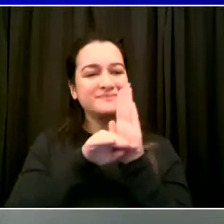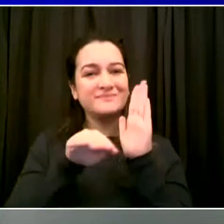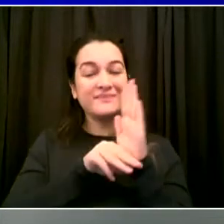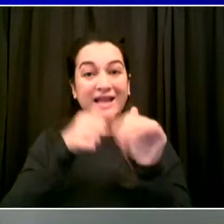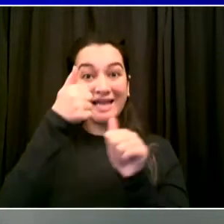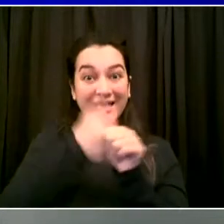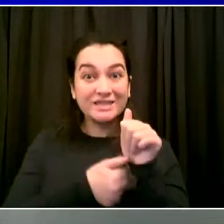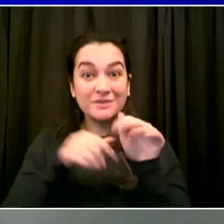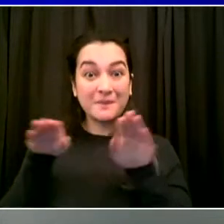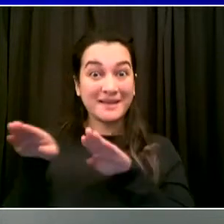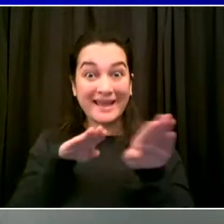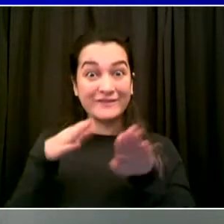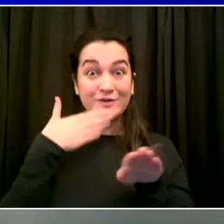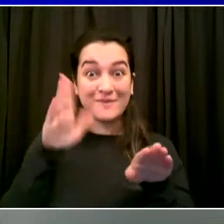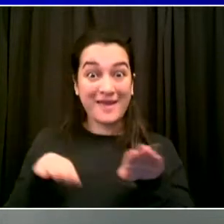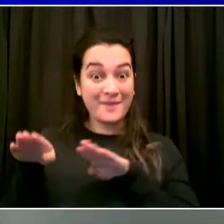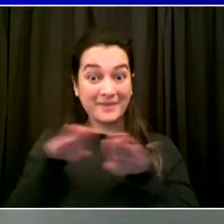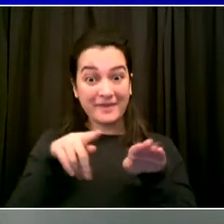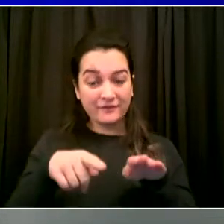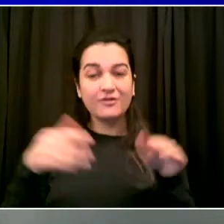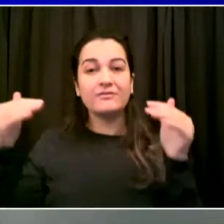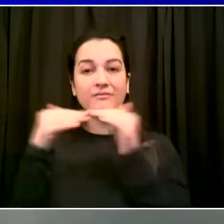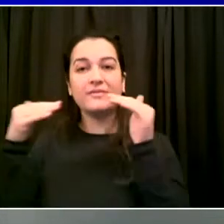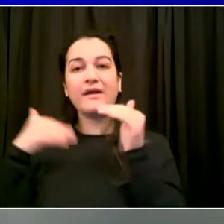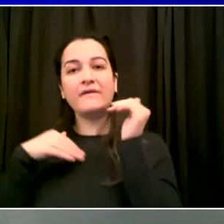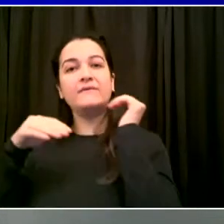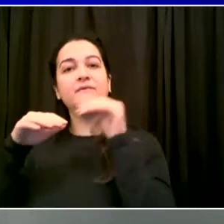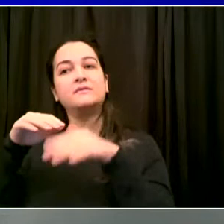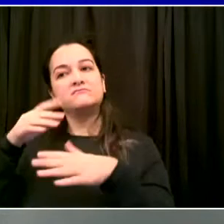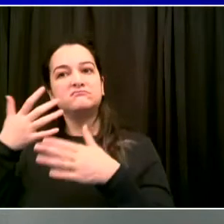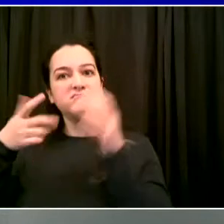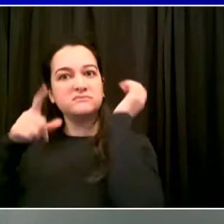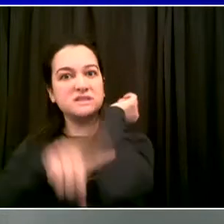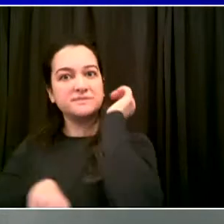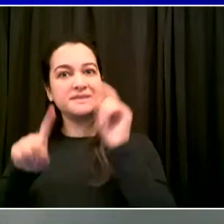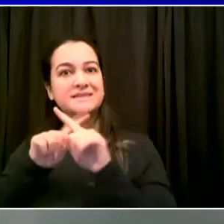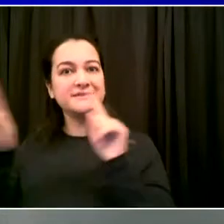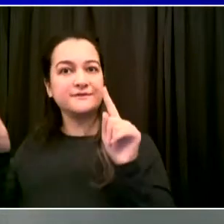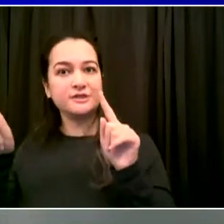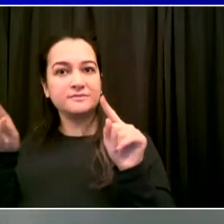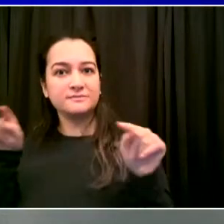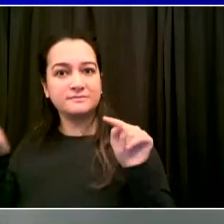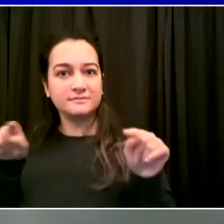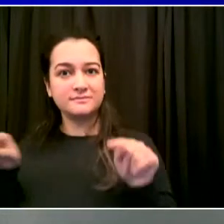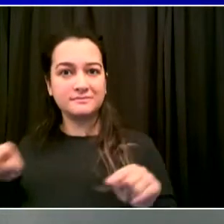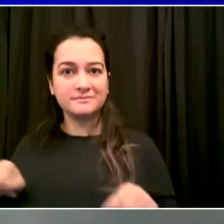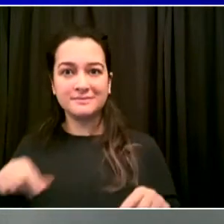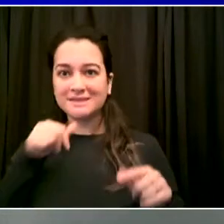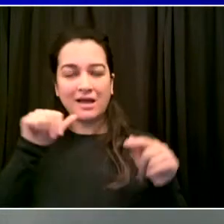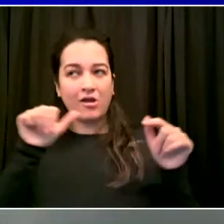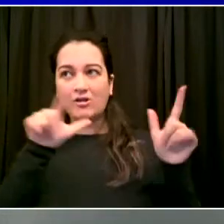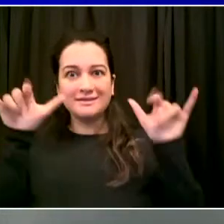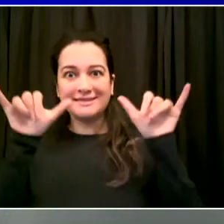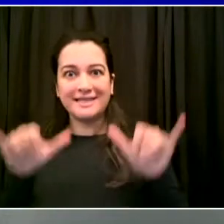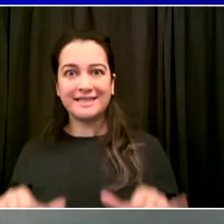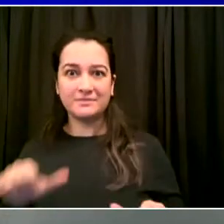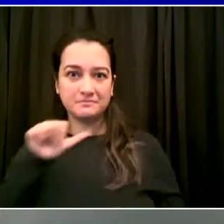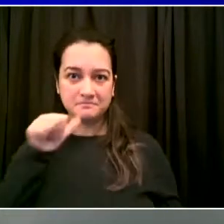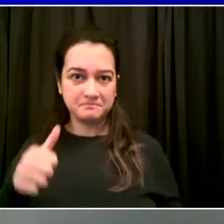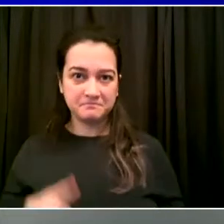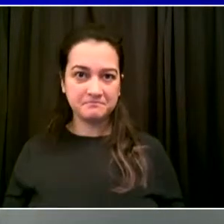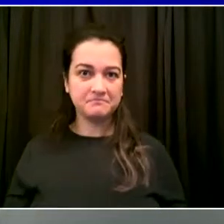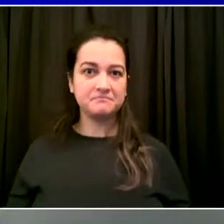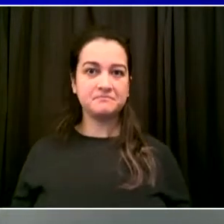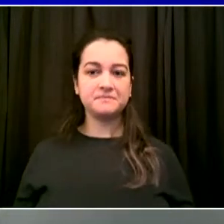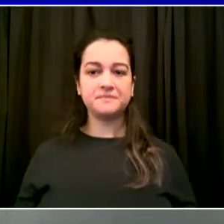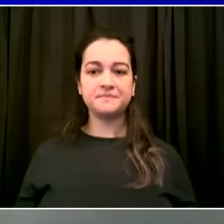on potential jail time? Of course. Okay, so if we add the hate crime statute, I would raise